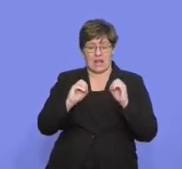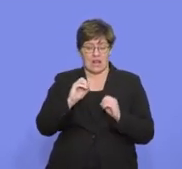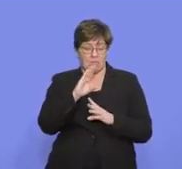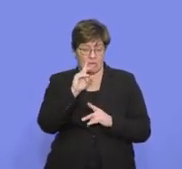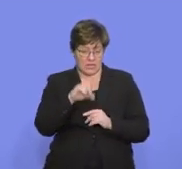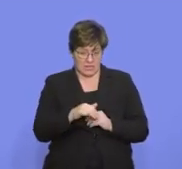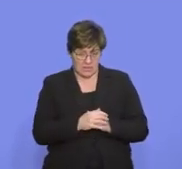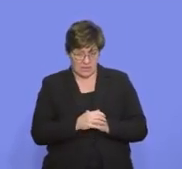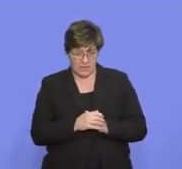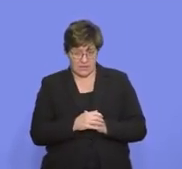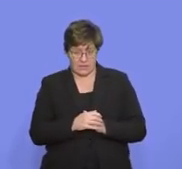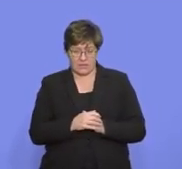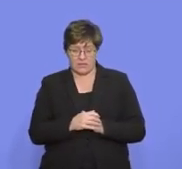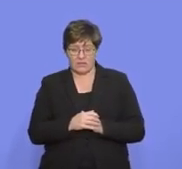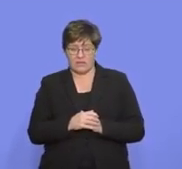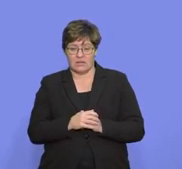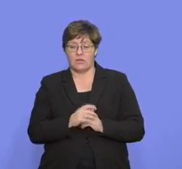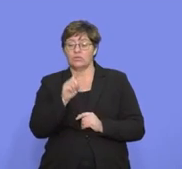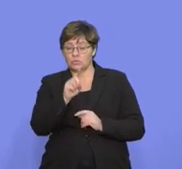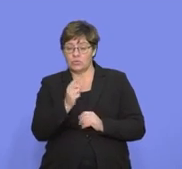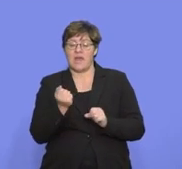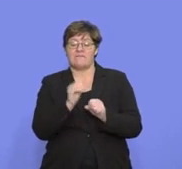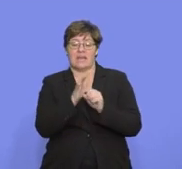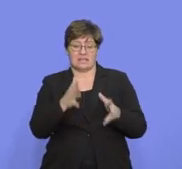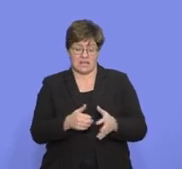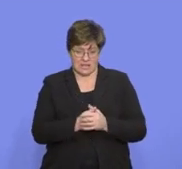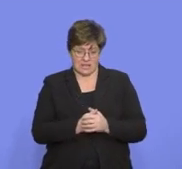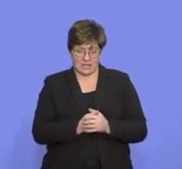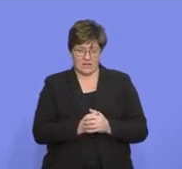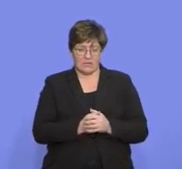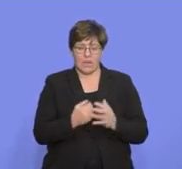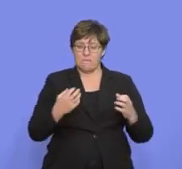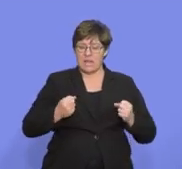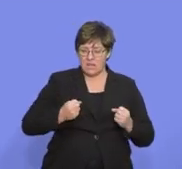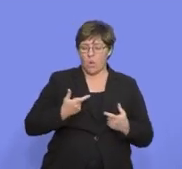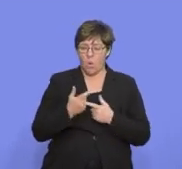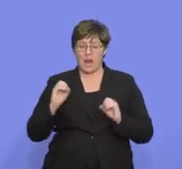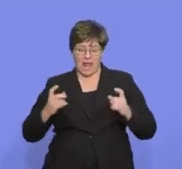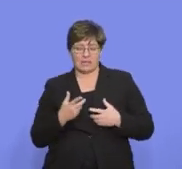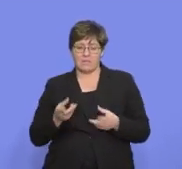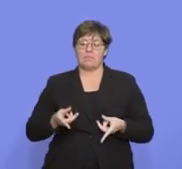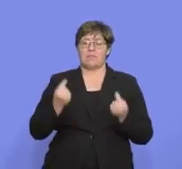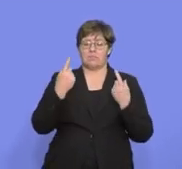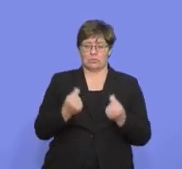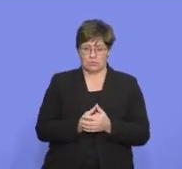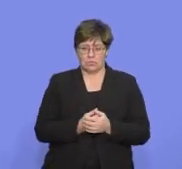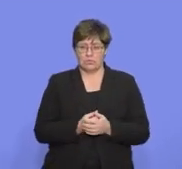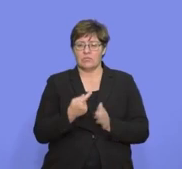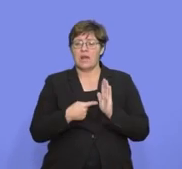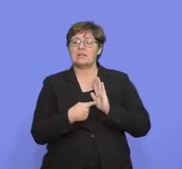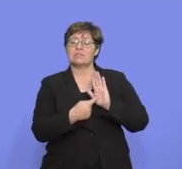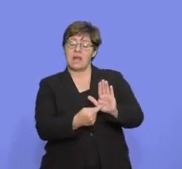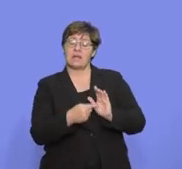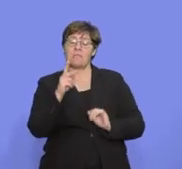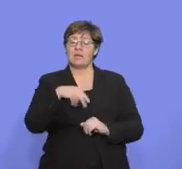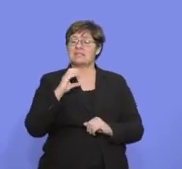right? And towards the effector, the muscle or the gland. It must react. Explain the roles of part C in the functioning of the